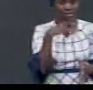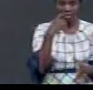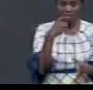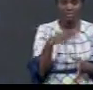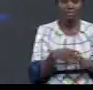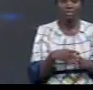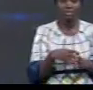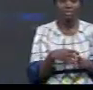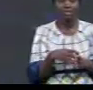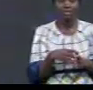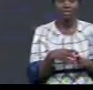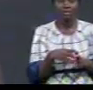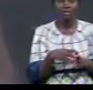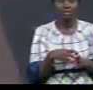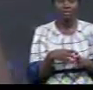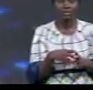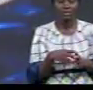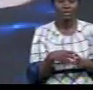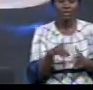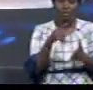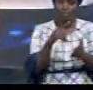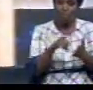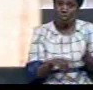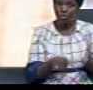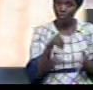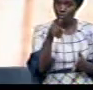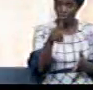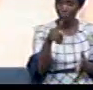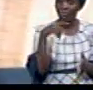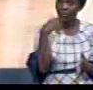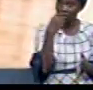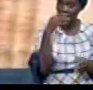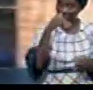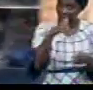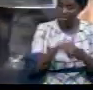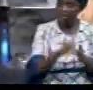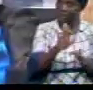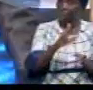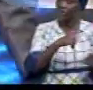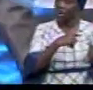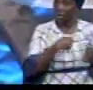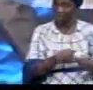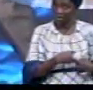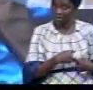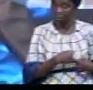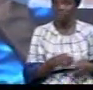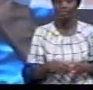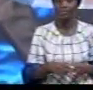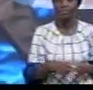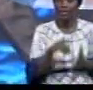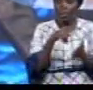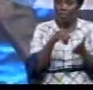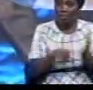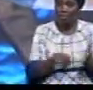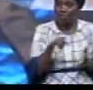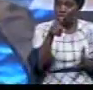she said, what you say in your heart, what you say in yourself,